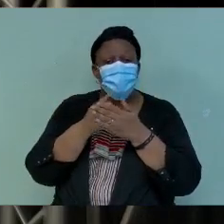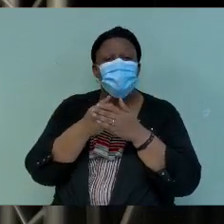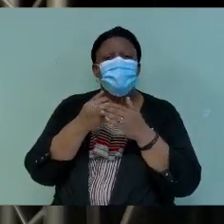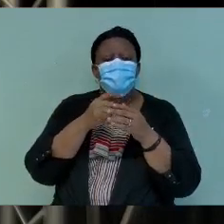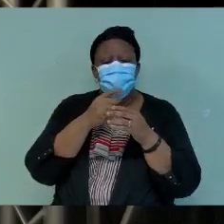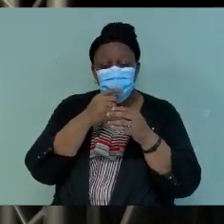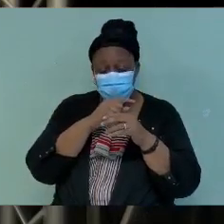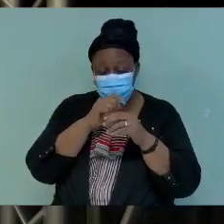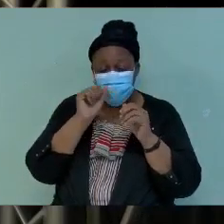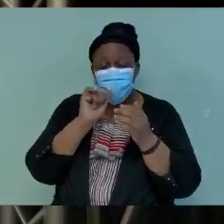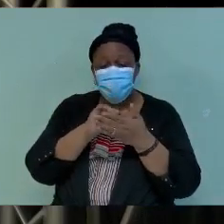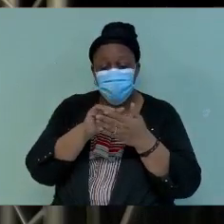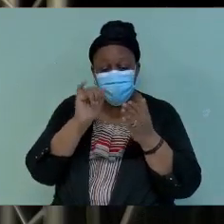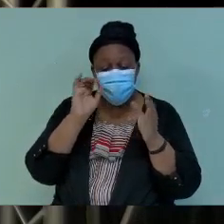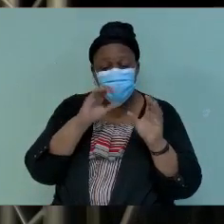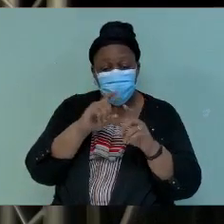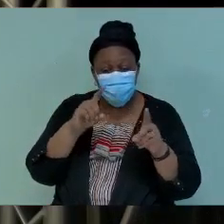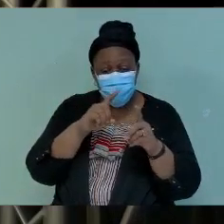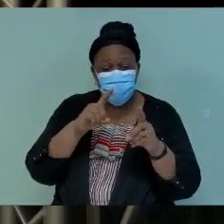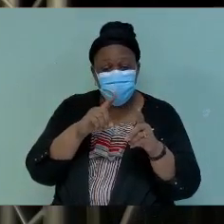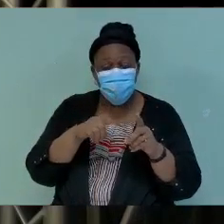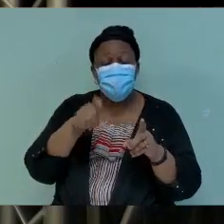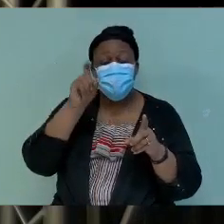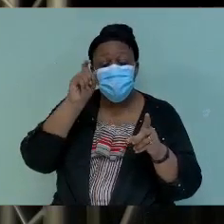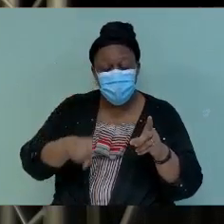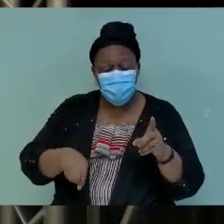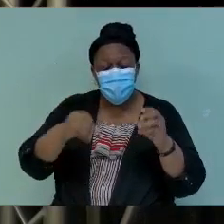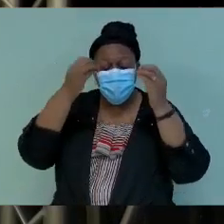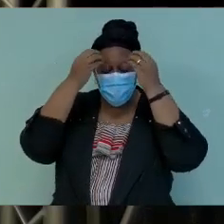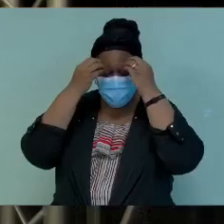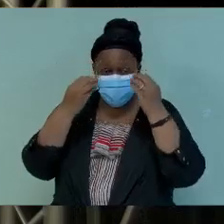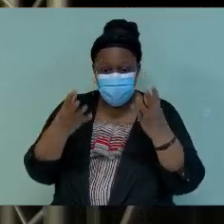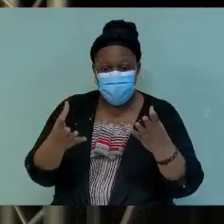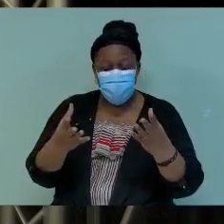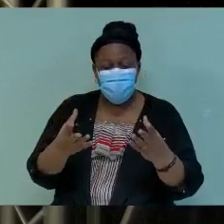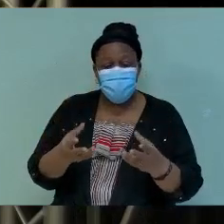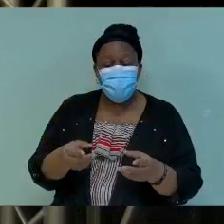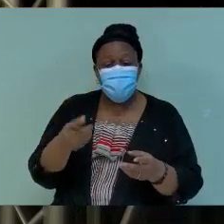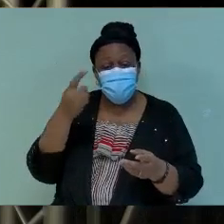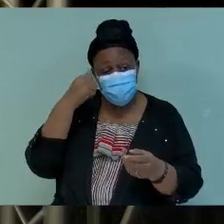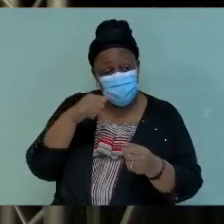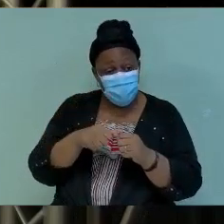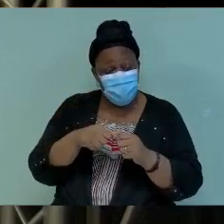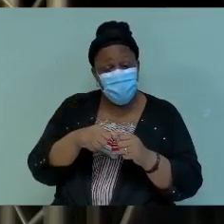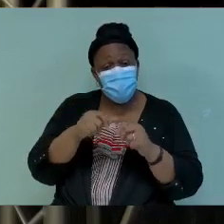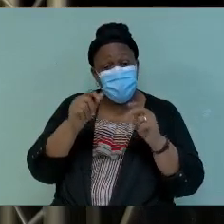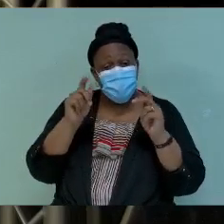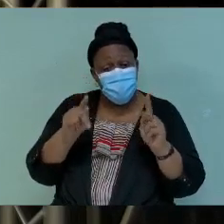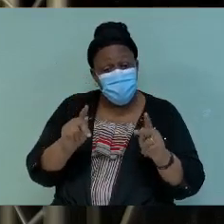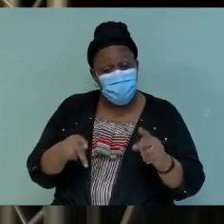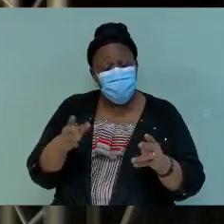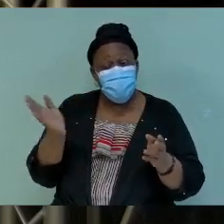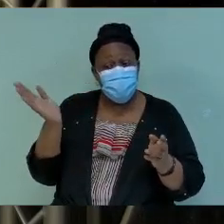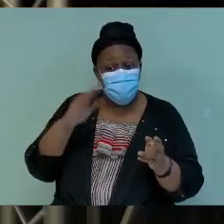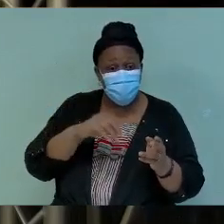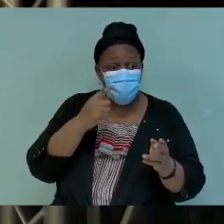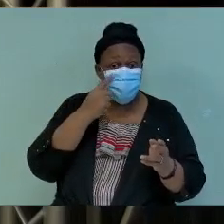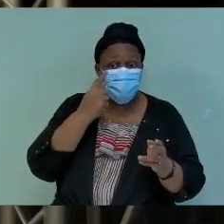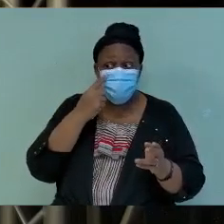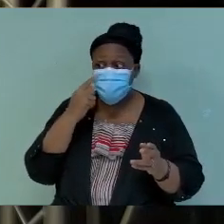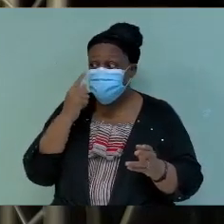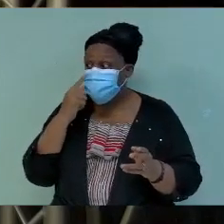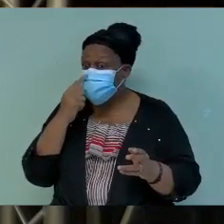good, and they are intended to prevent the spread of the